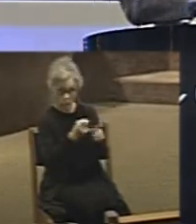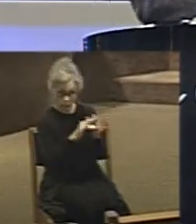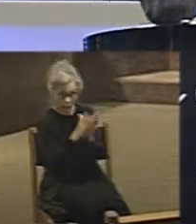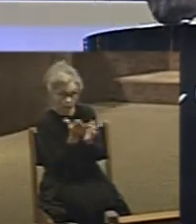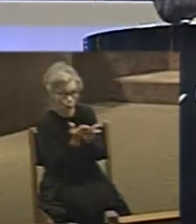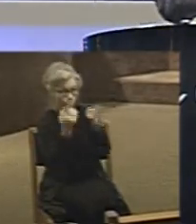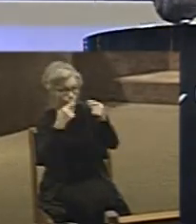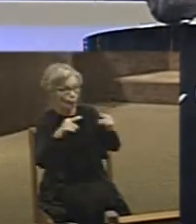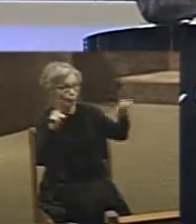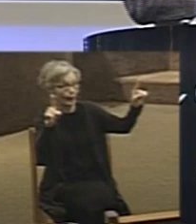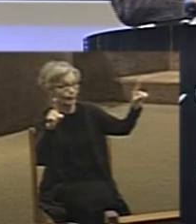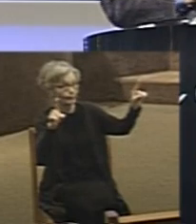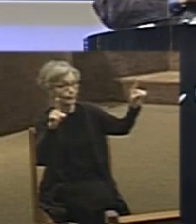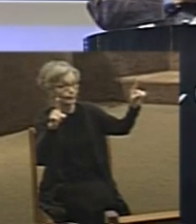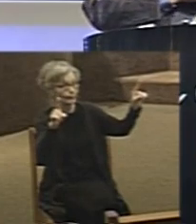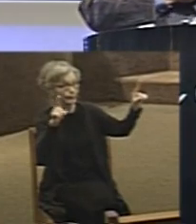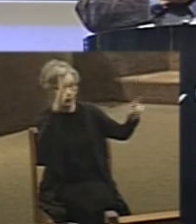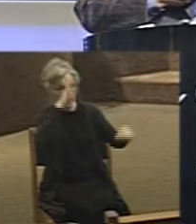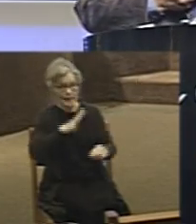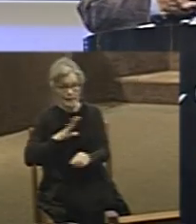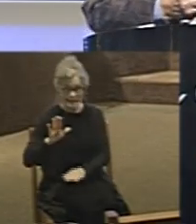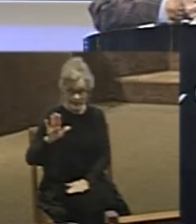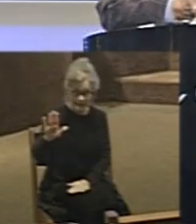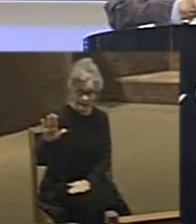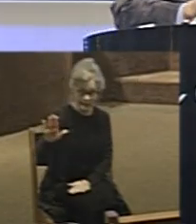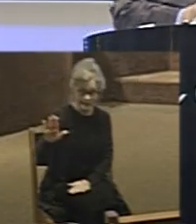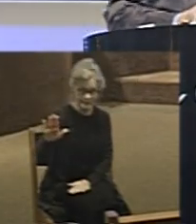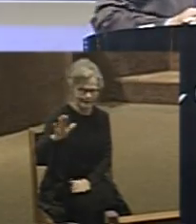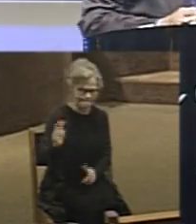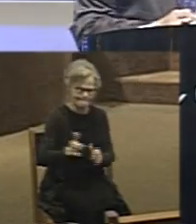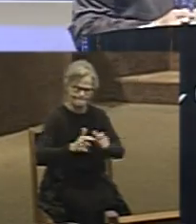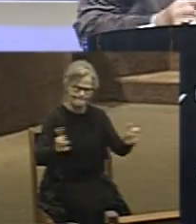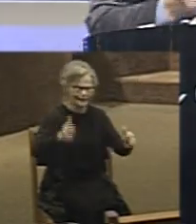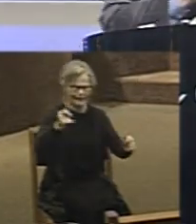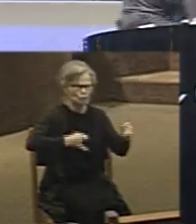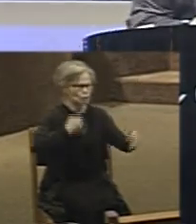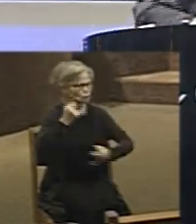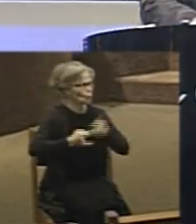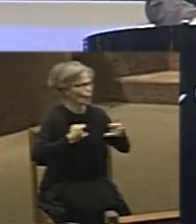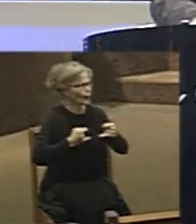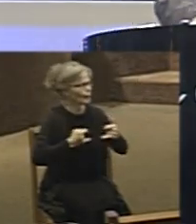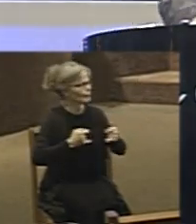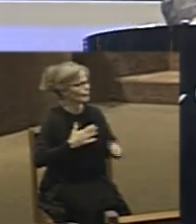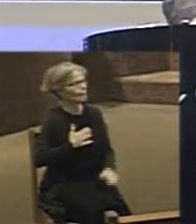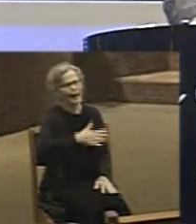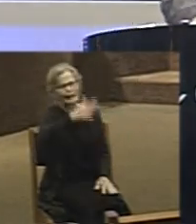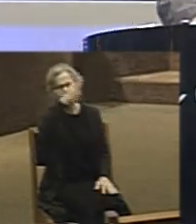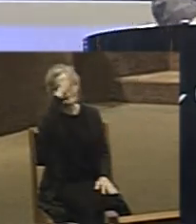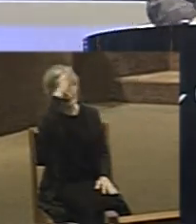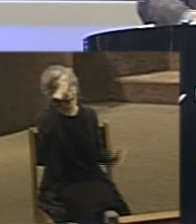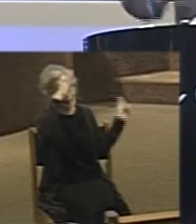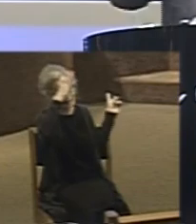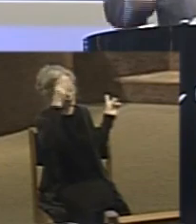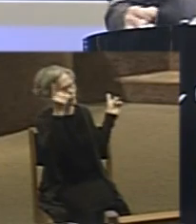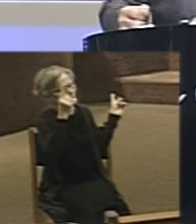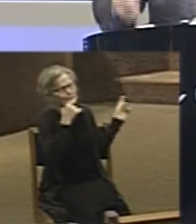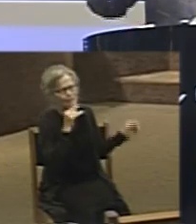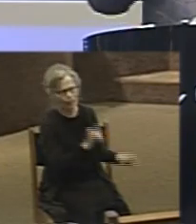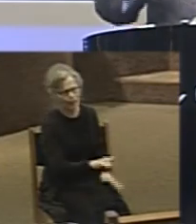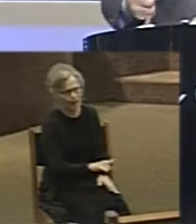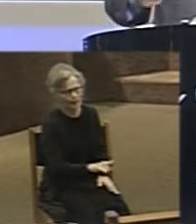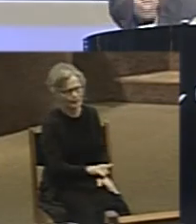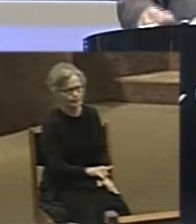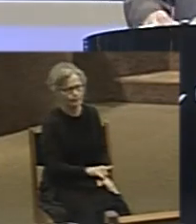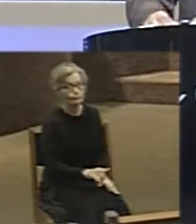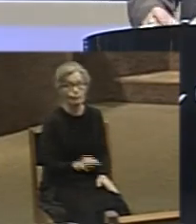joy, if I heard my daddy say this once, I heard it 1,000 times, that his